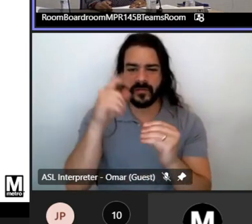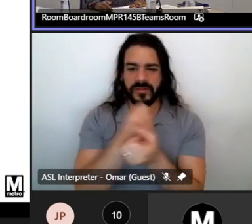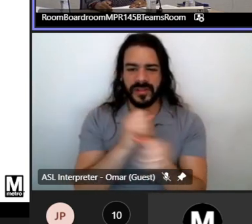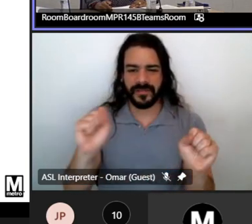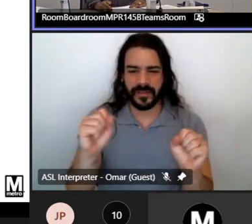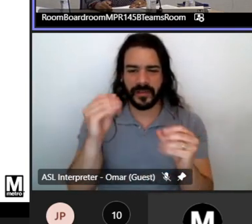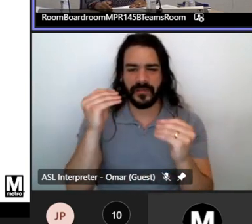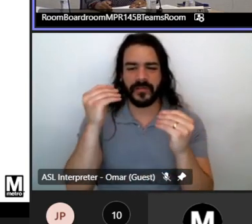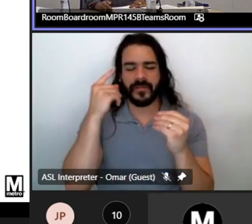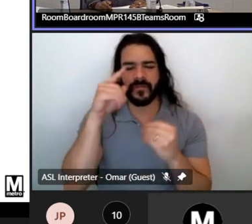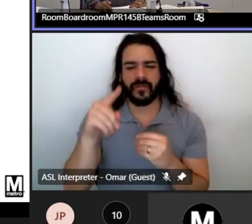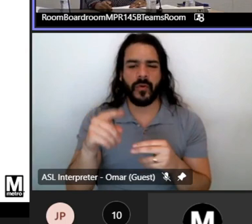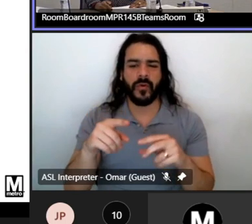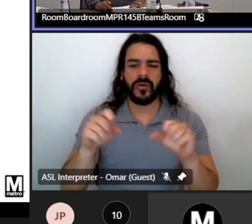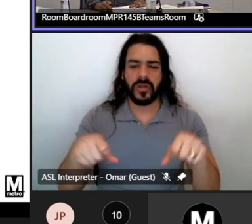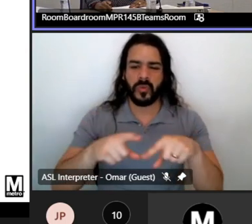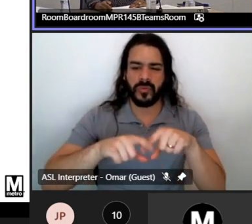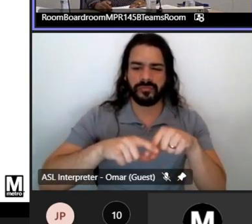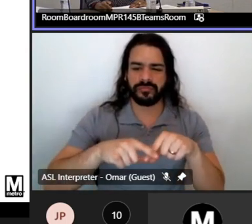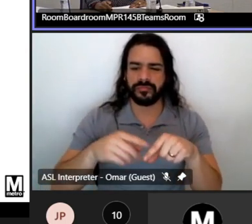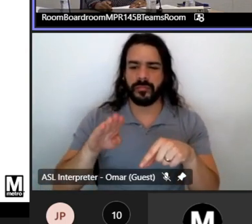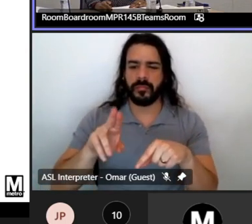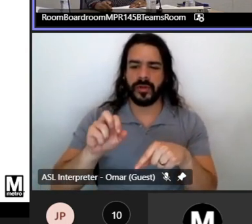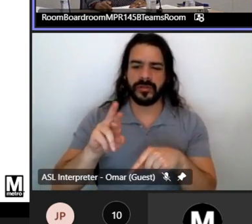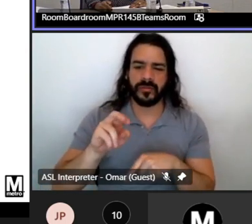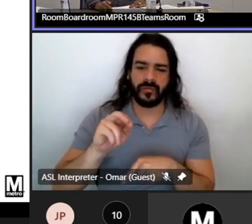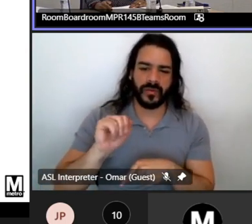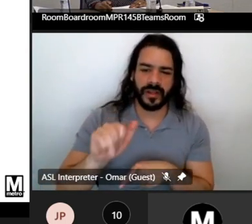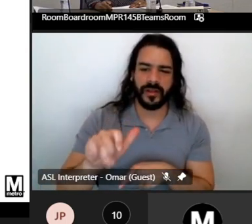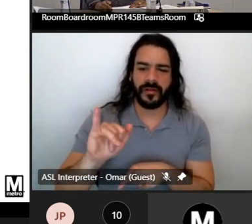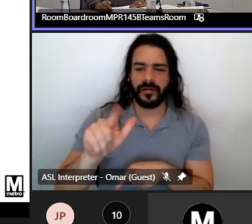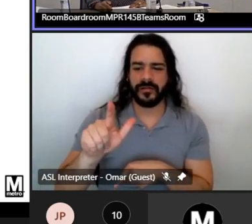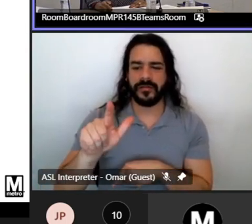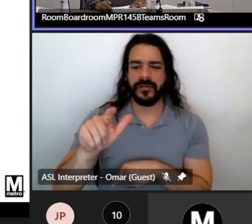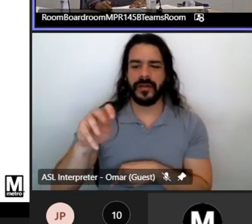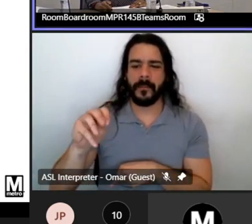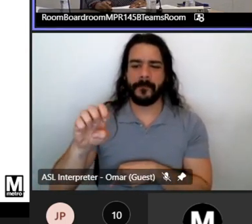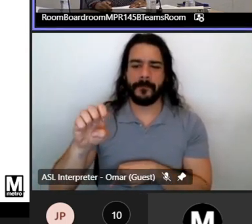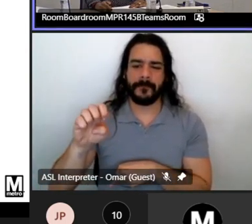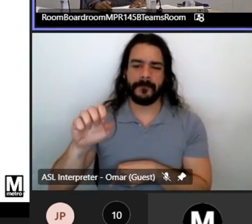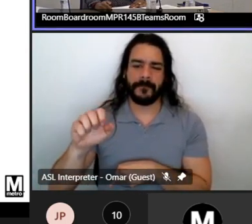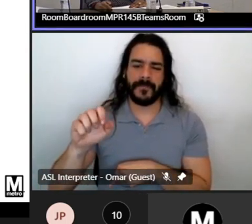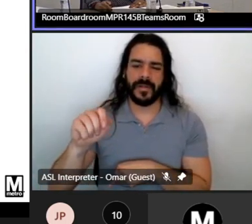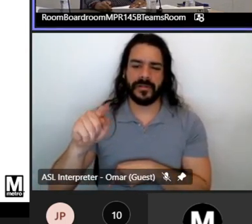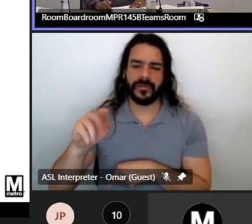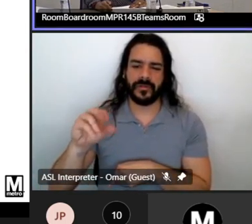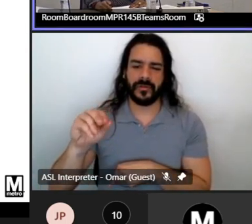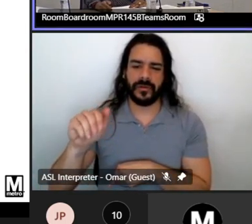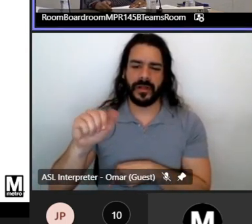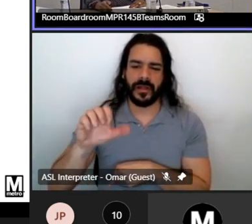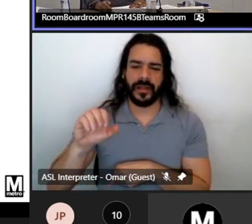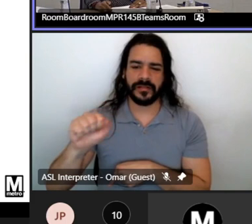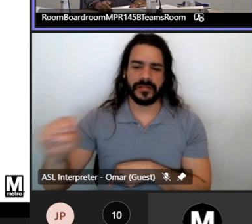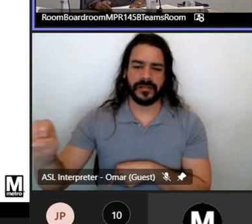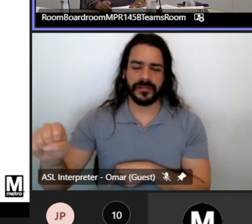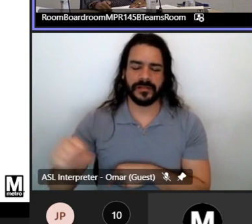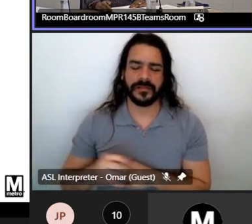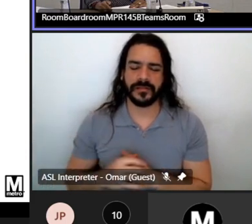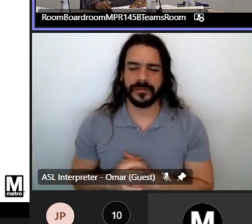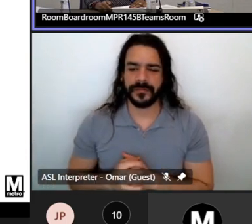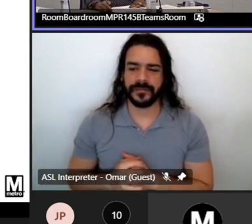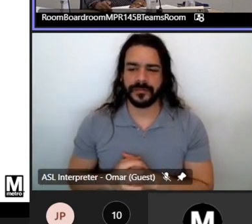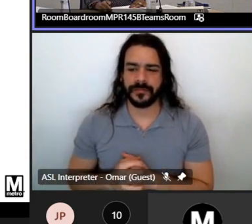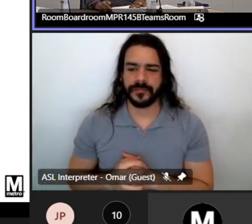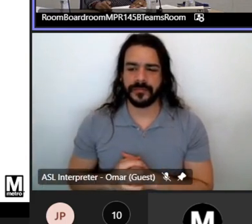good repair, and reliability of Metro Rail, Metro Bus, and Metro Access assets. Highlights of the